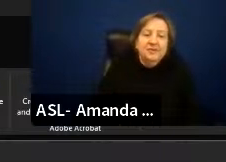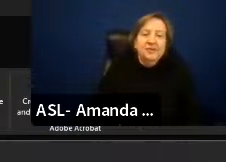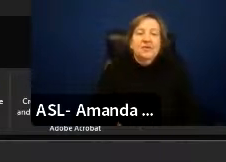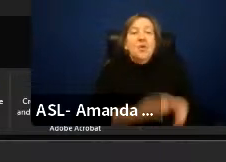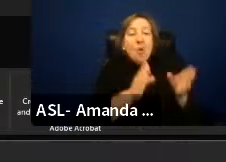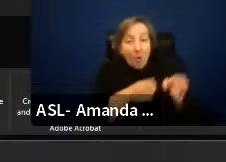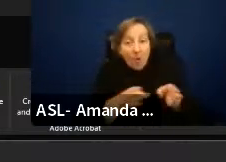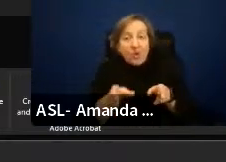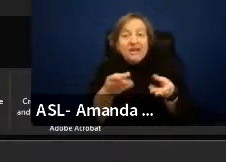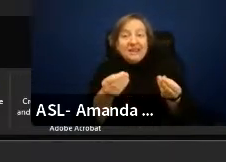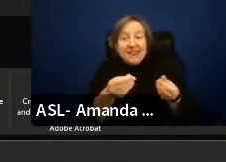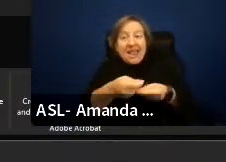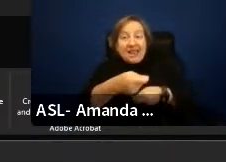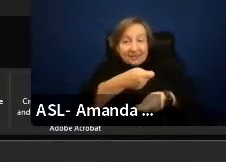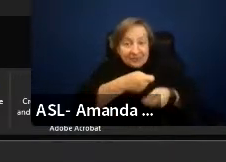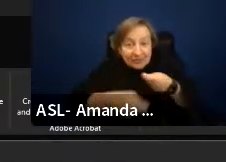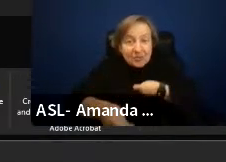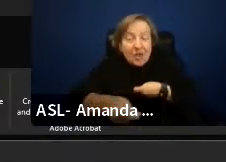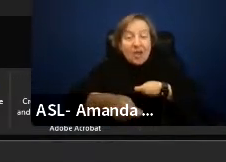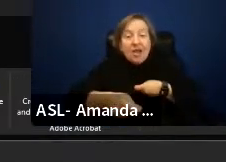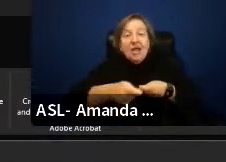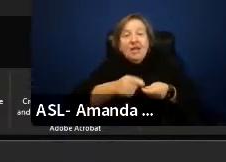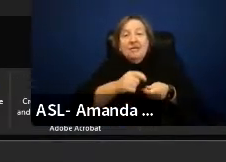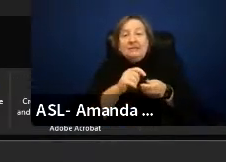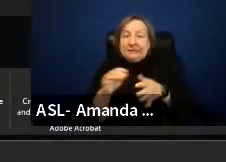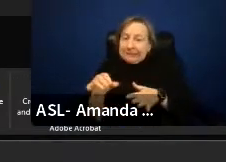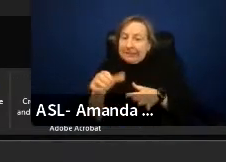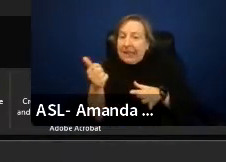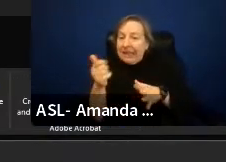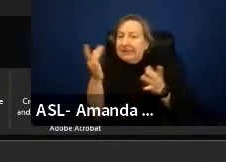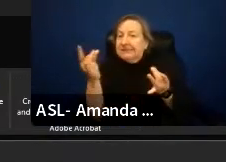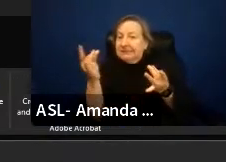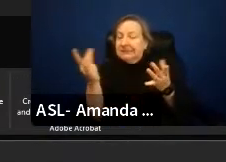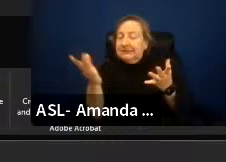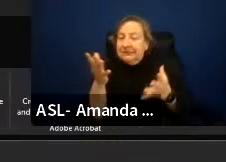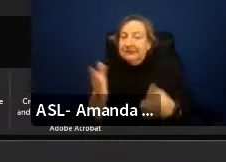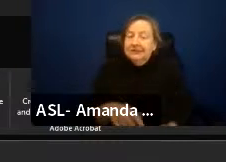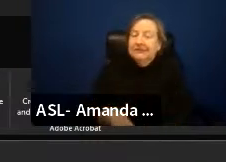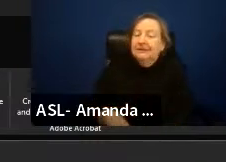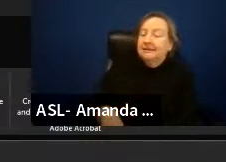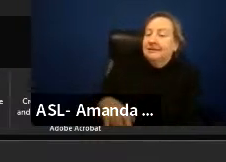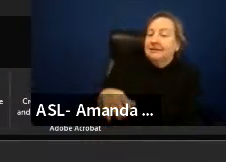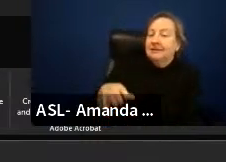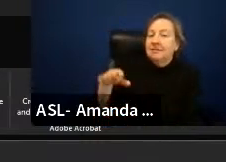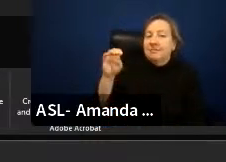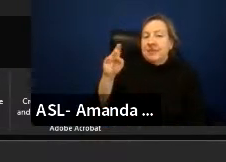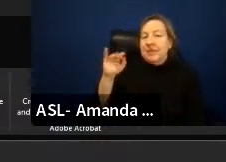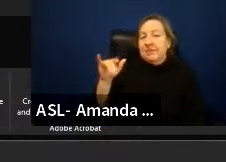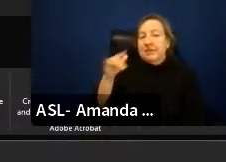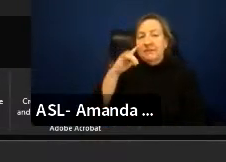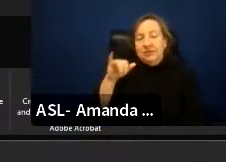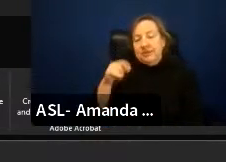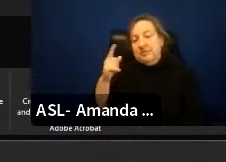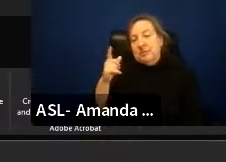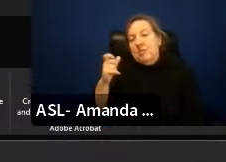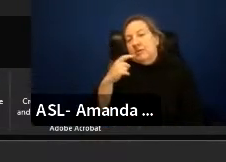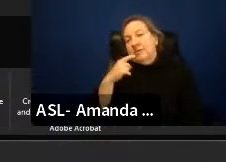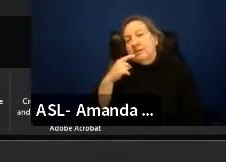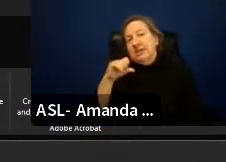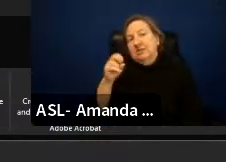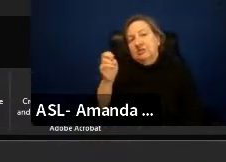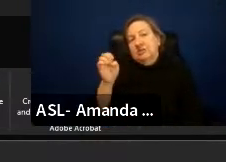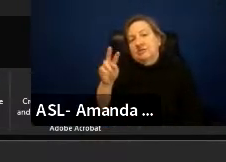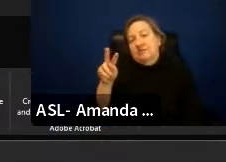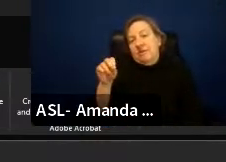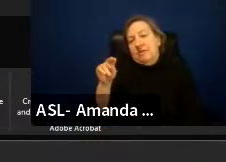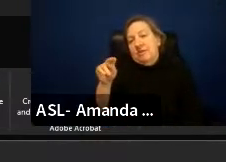Organizing land swaps and that's that other. And Emily, on this one, I just want to name that Shavana had